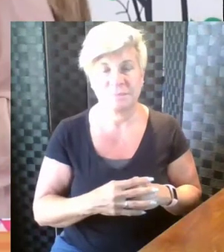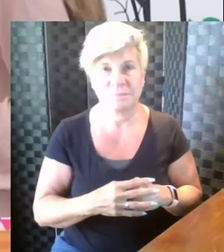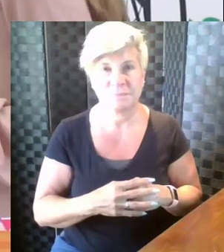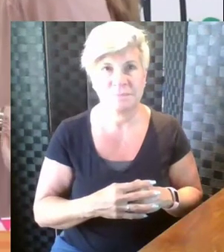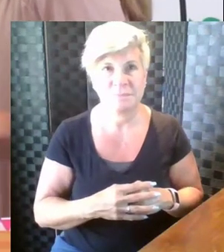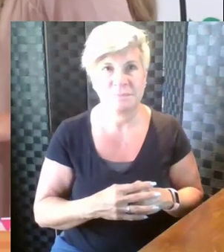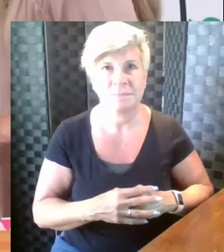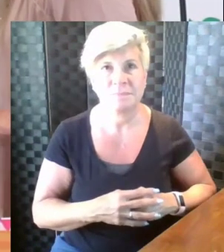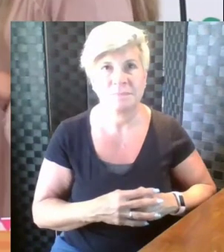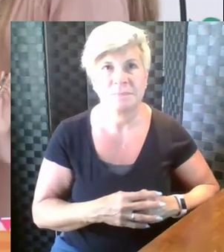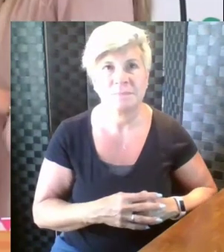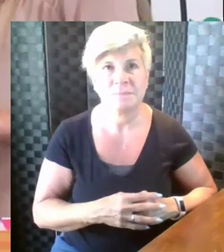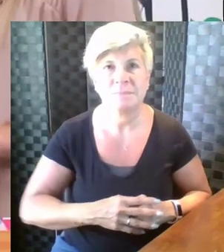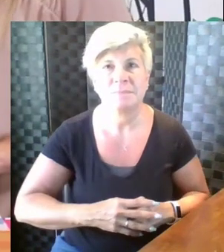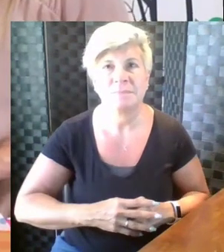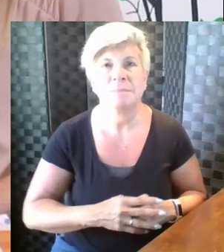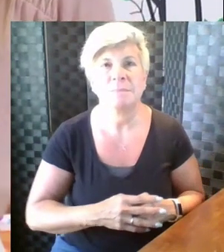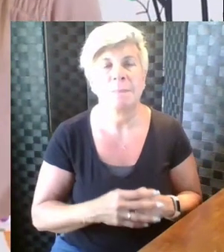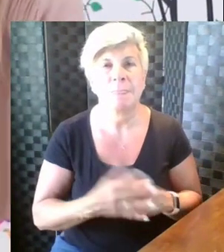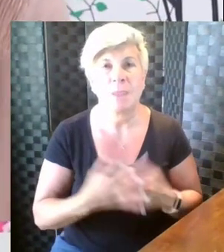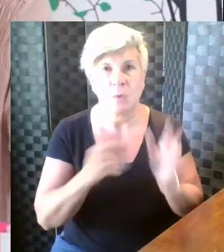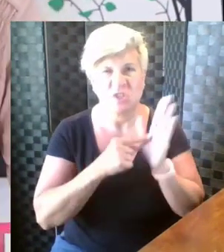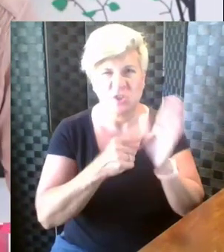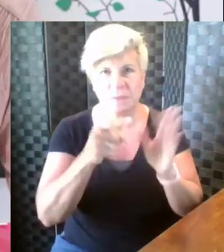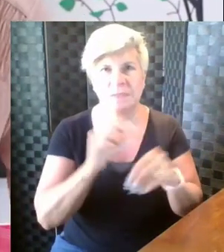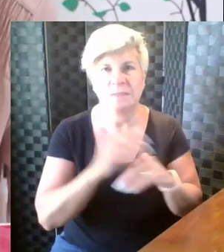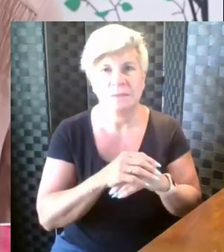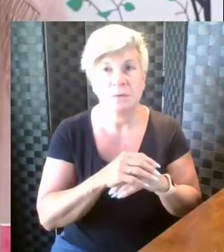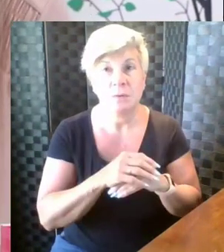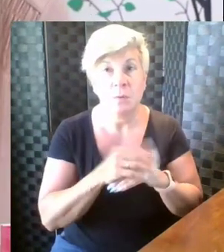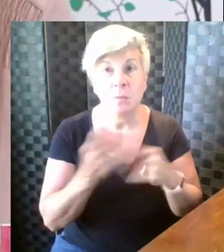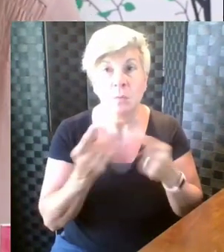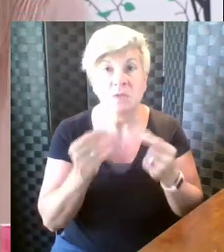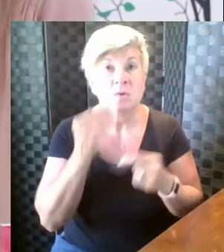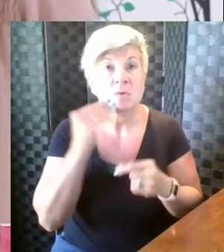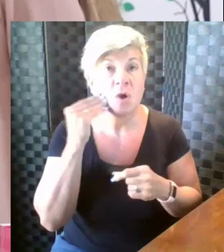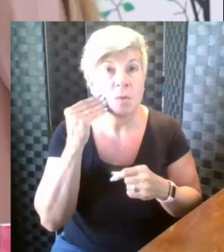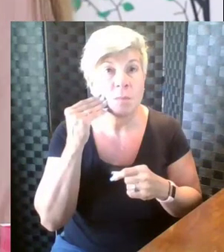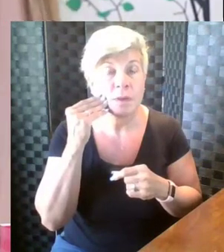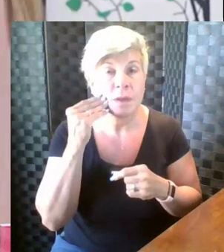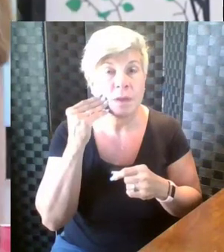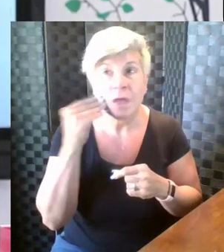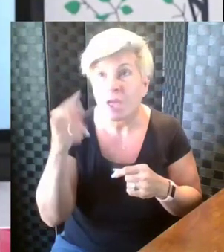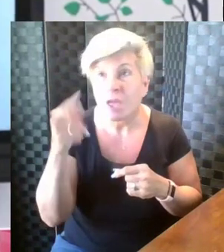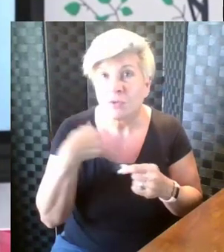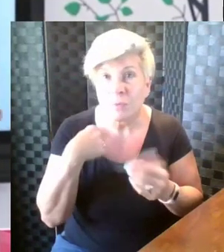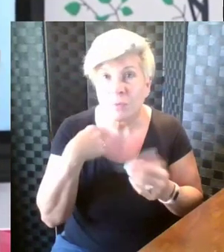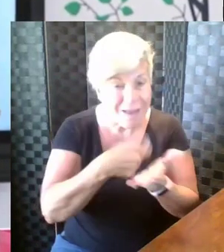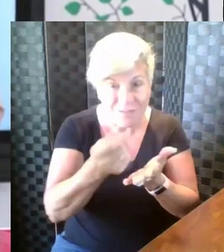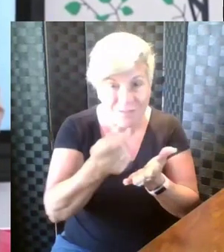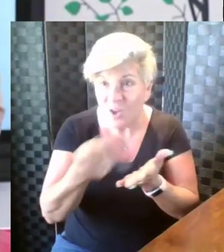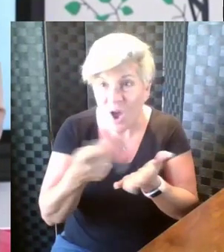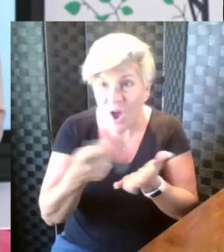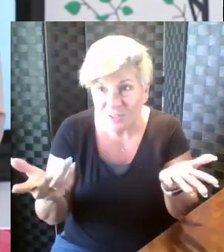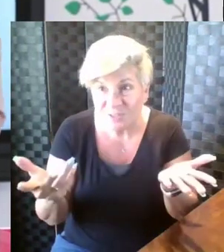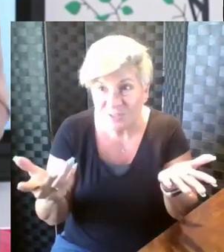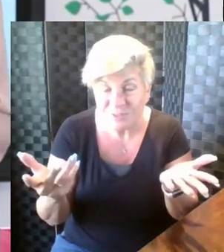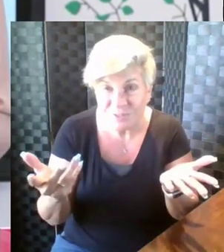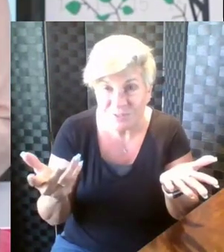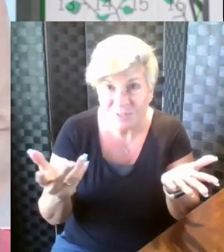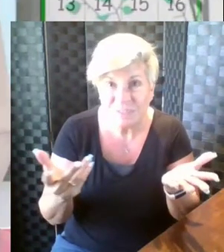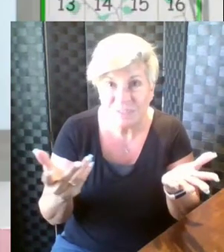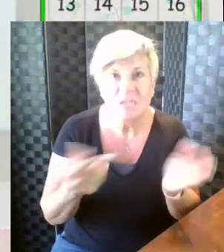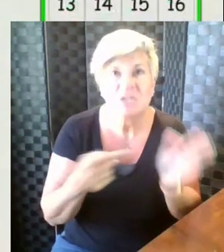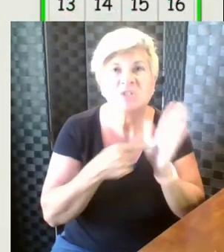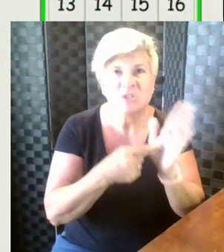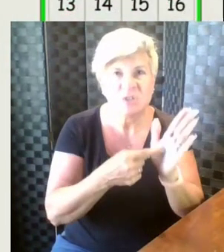Okay. Now, this is what I wanted to show you. What we can do at home. More to explore. We have a couple things here.